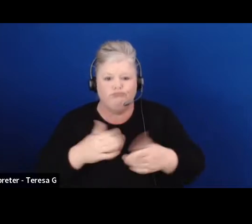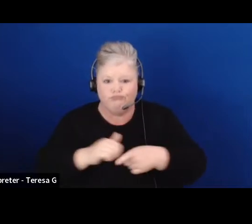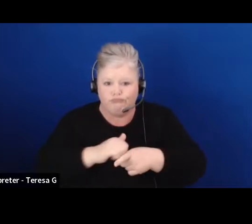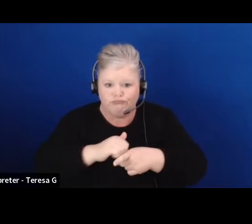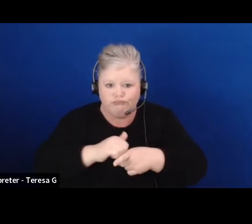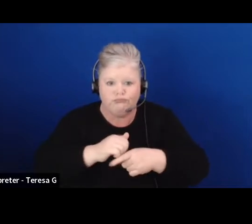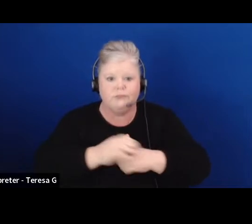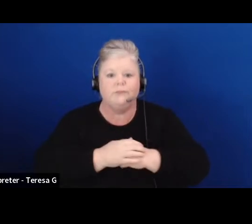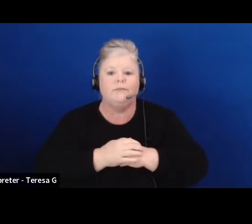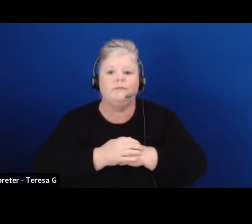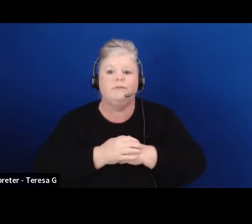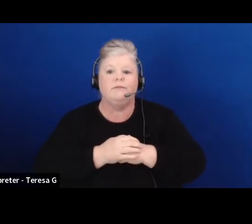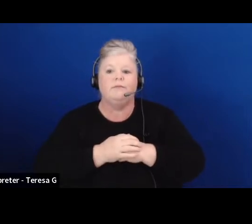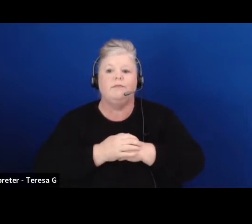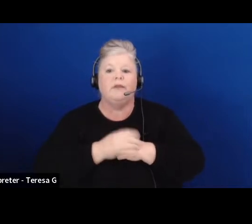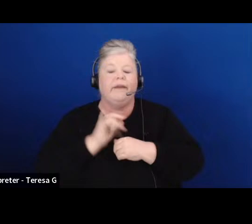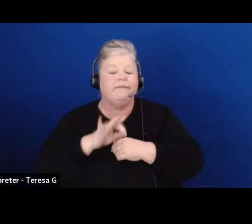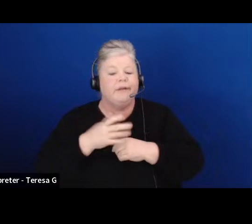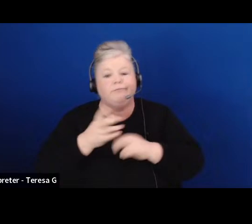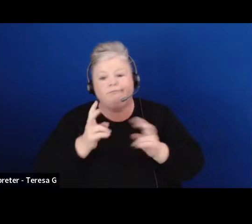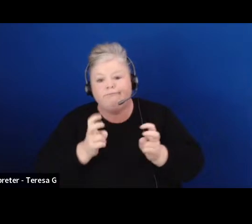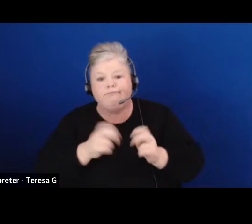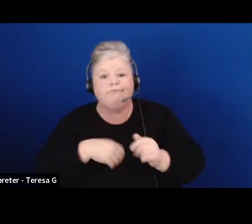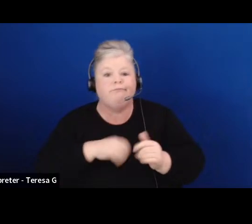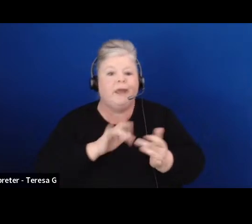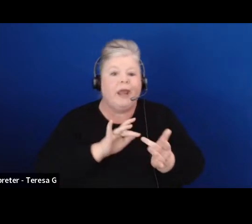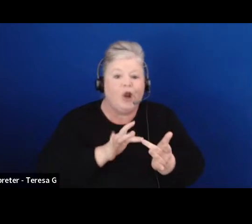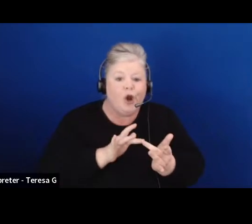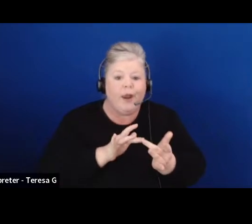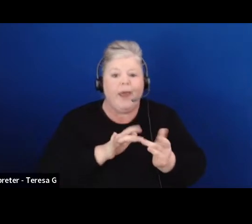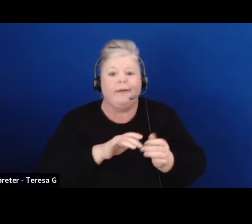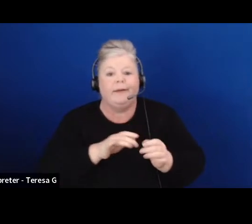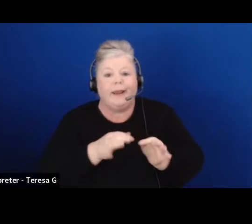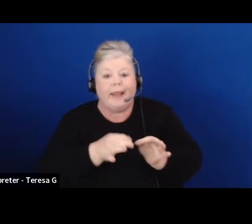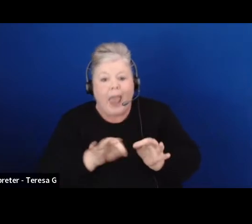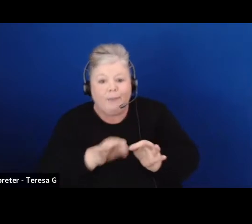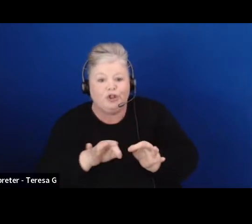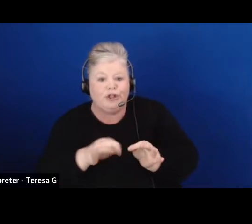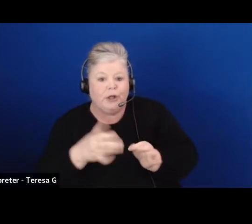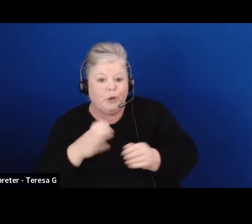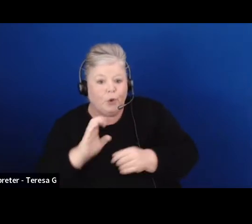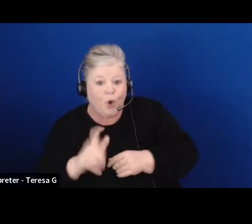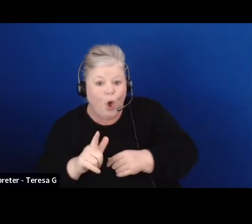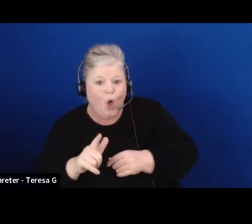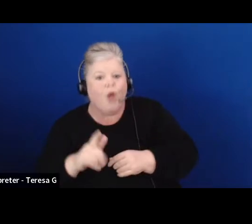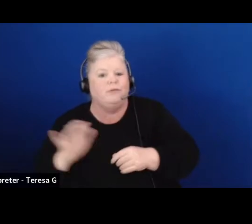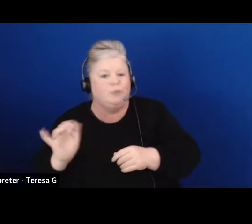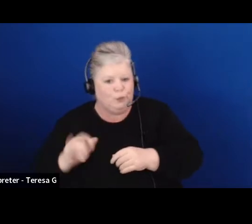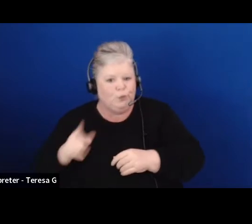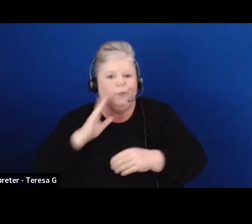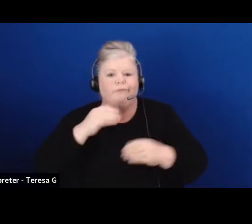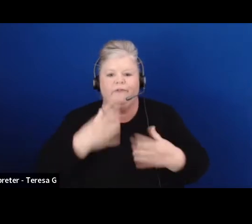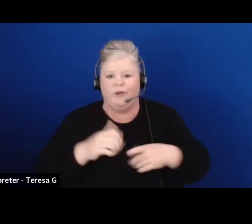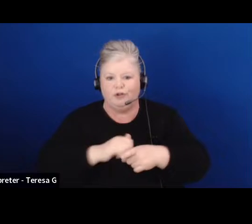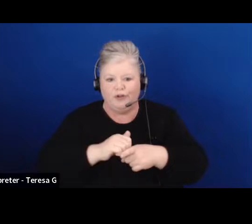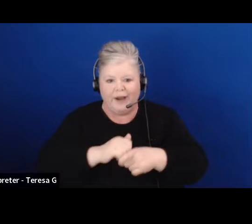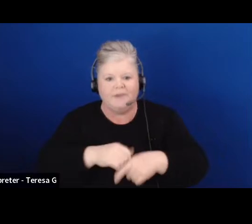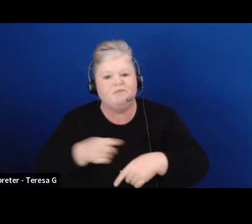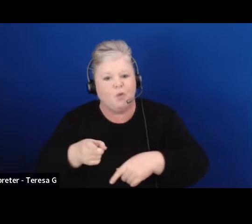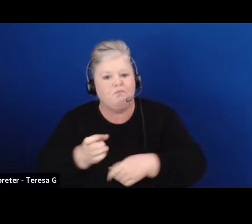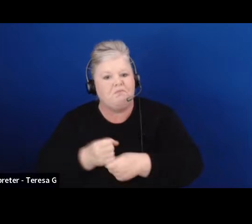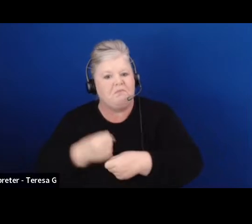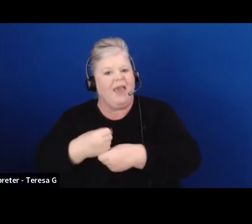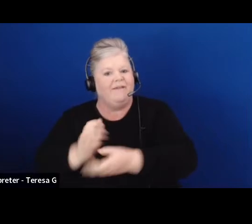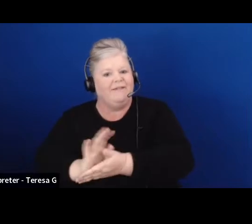that. If it's an internet captioned telephone call, she'll train about that. So she's working on that